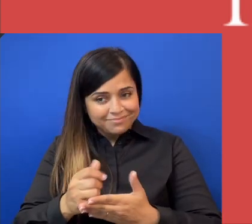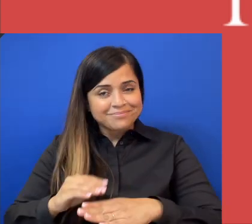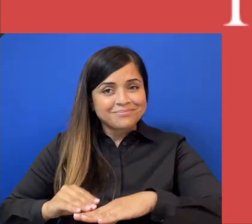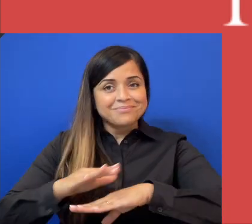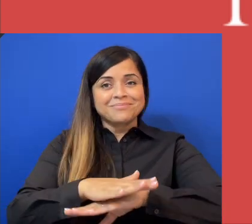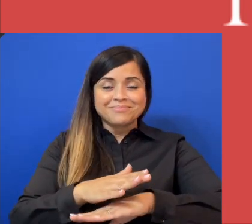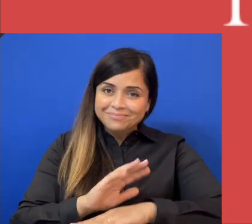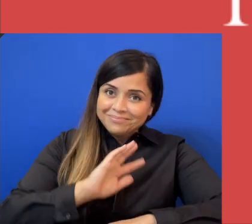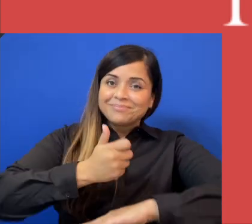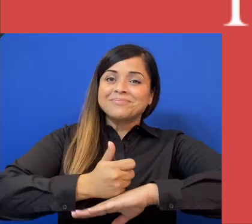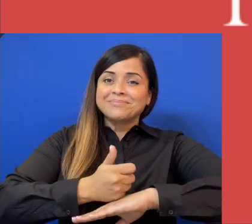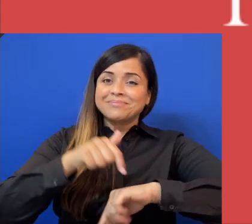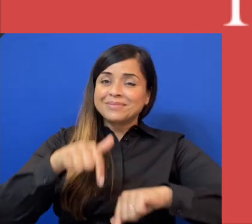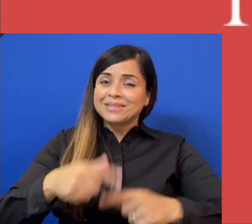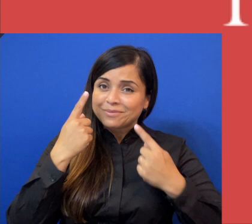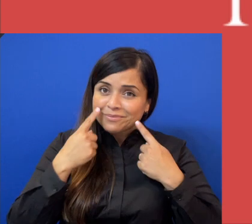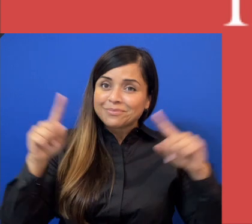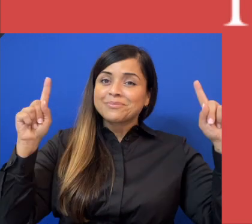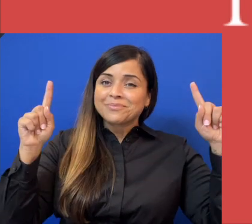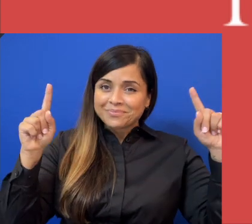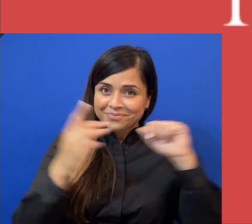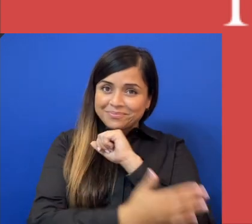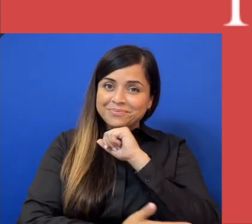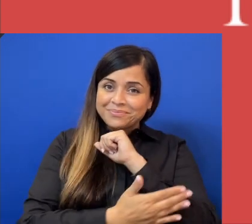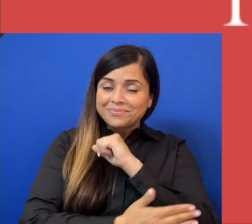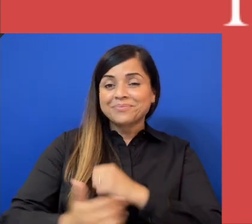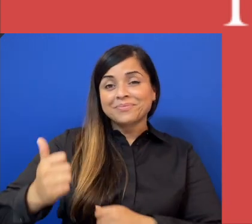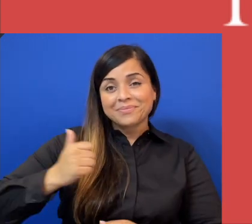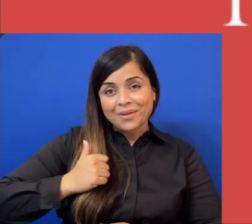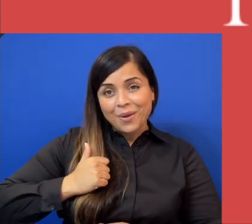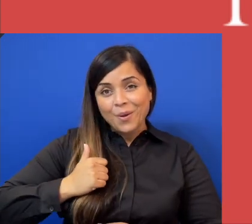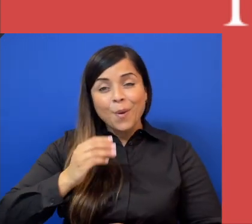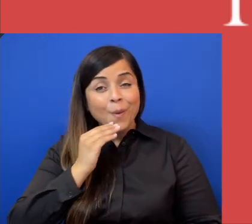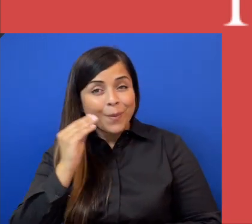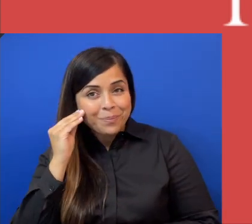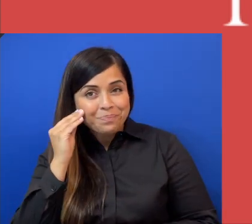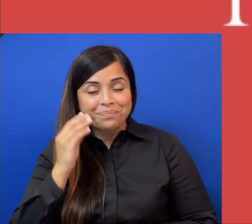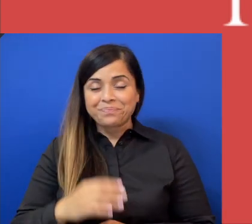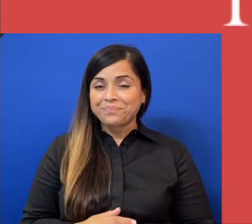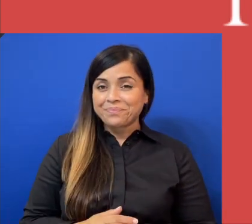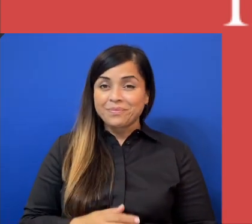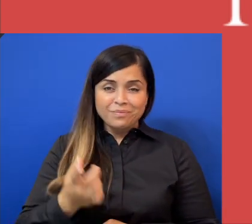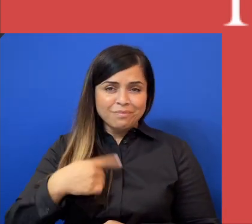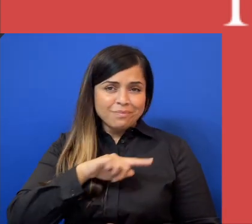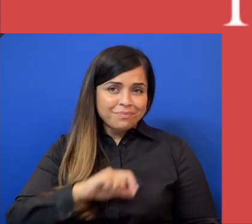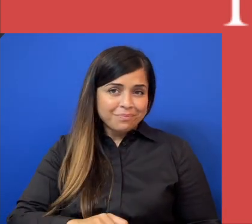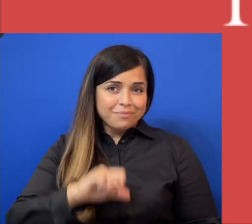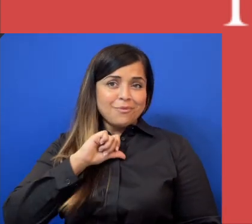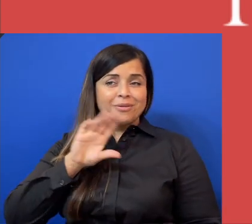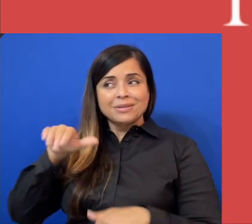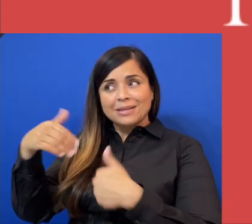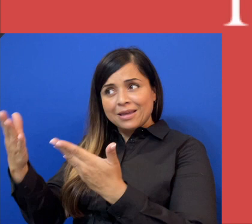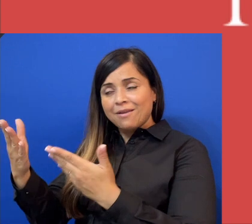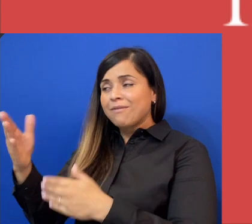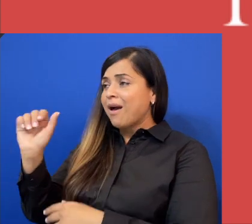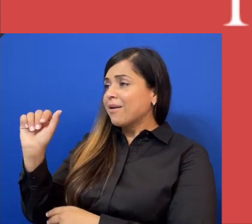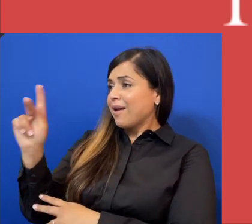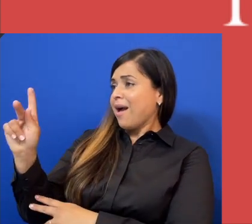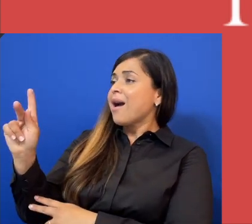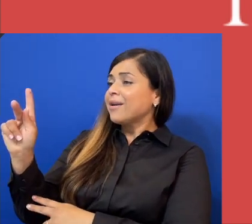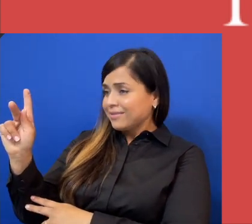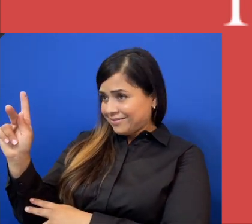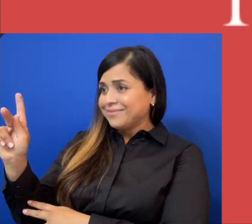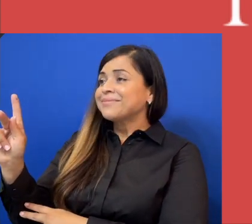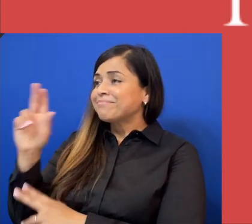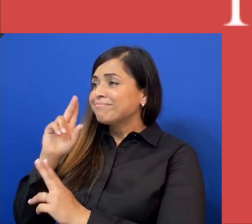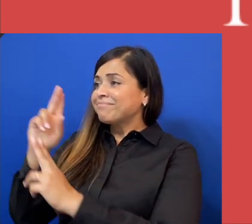bestowed honorary Canadian citizenship on the Aga Khan and honored to host both the Aga Khan Museum in Toronto and the